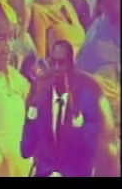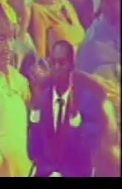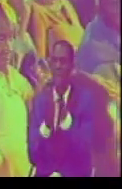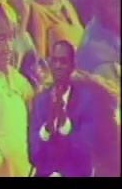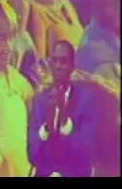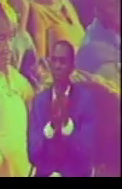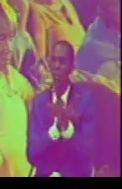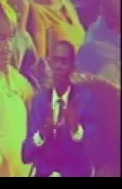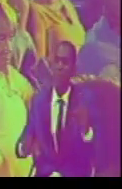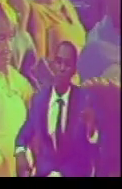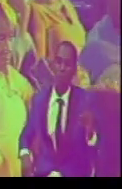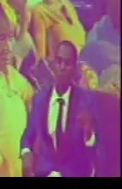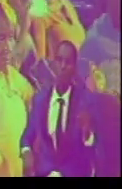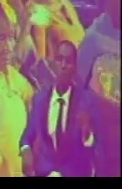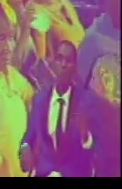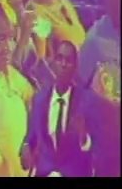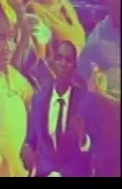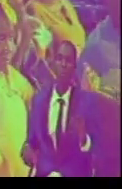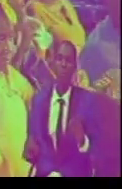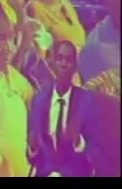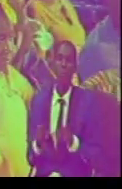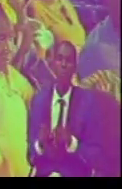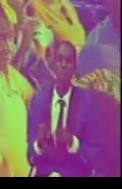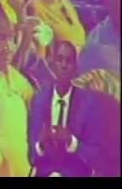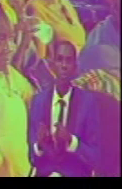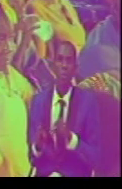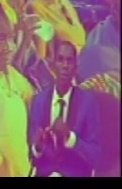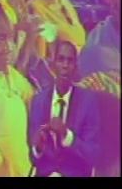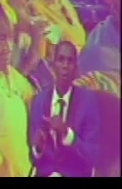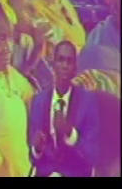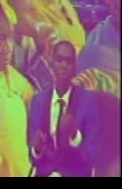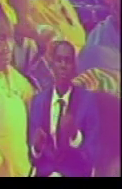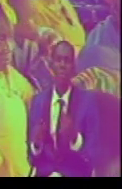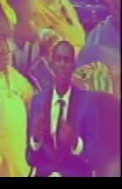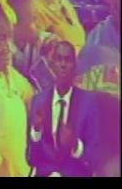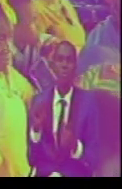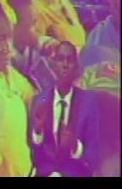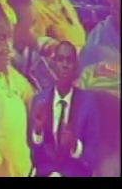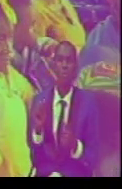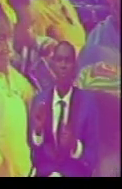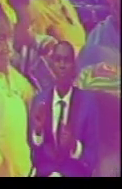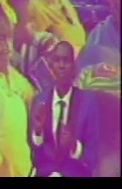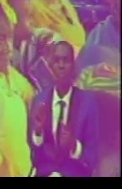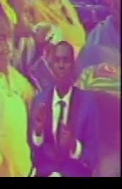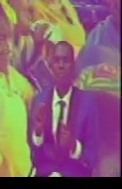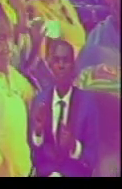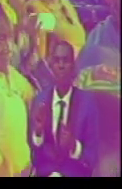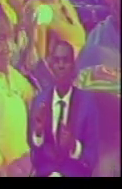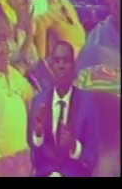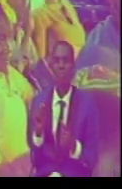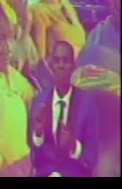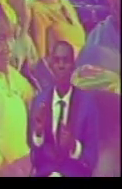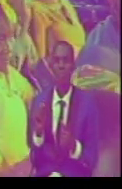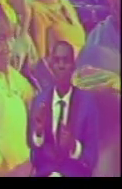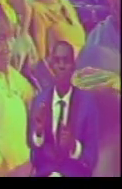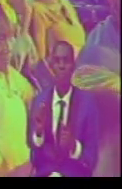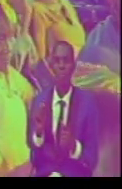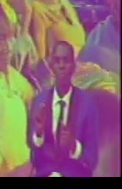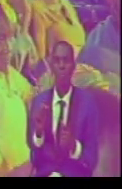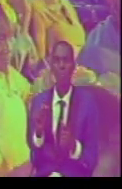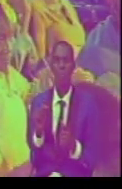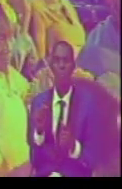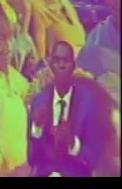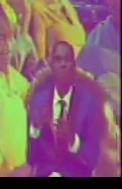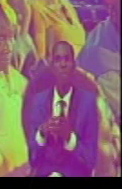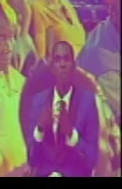years disappeared. Praise the Lord. And so we have this one coming also from social media that